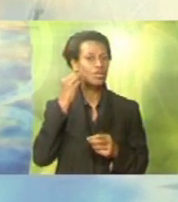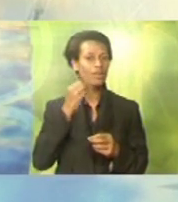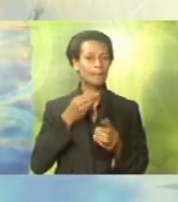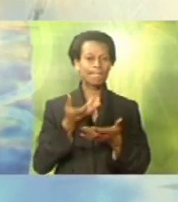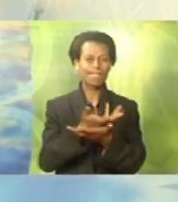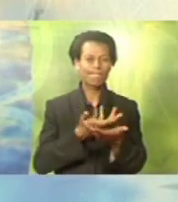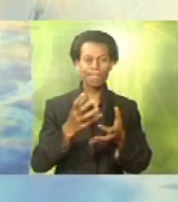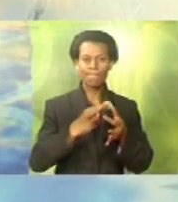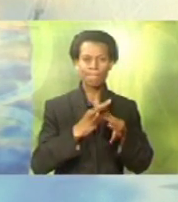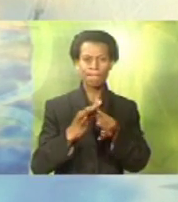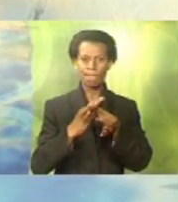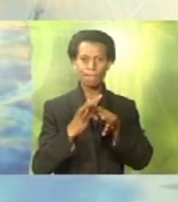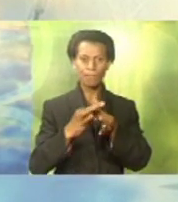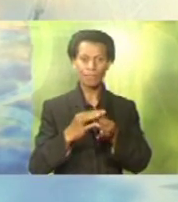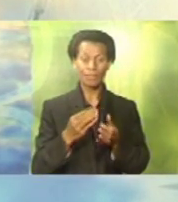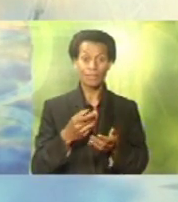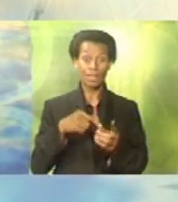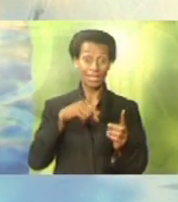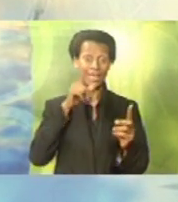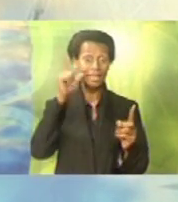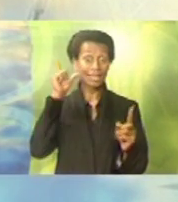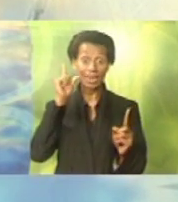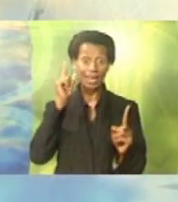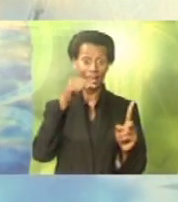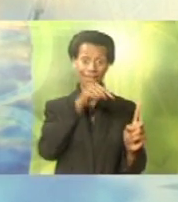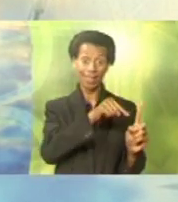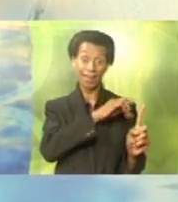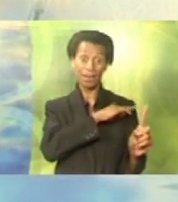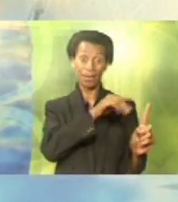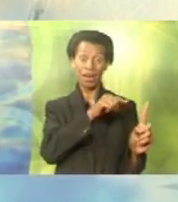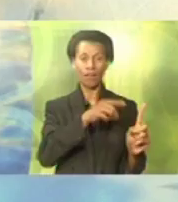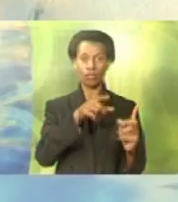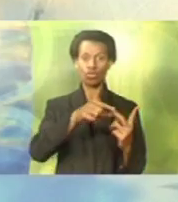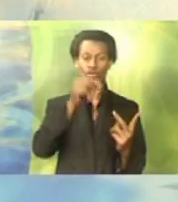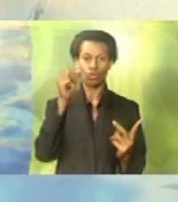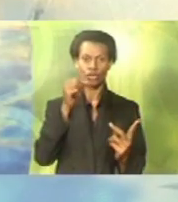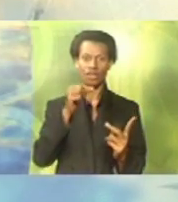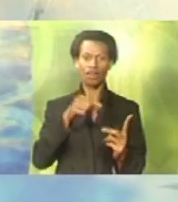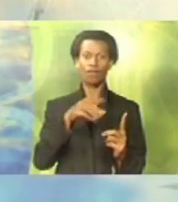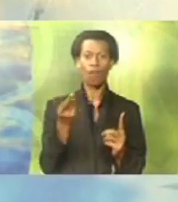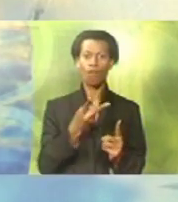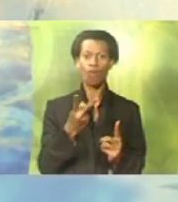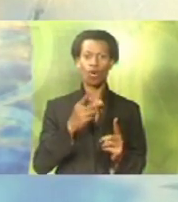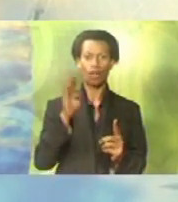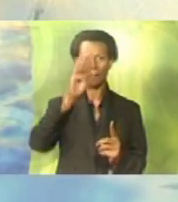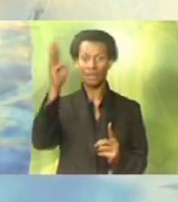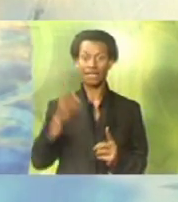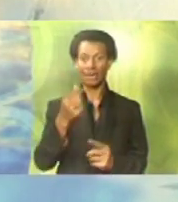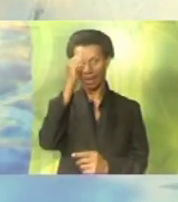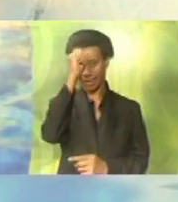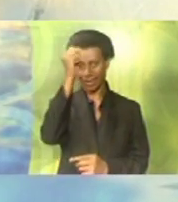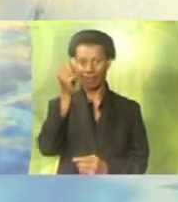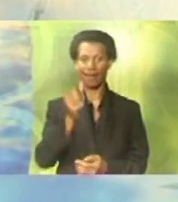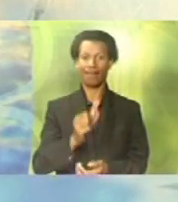The Prime Minister was unanimously elected yesterday after nominations were received from both Brazil and India.